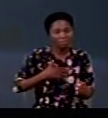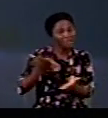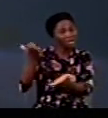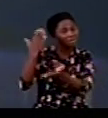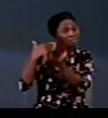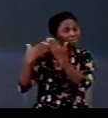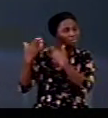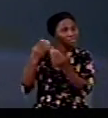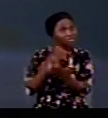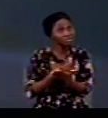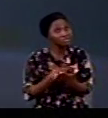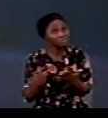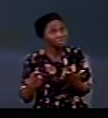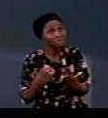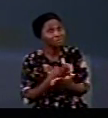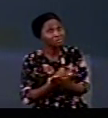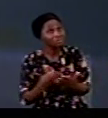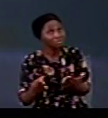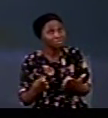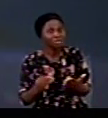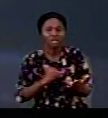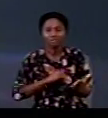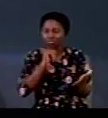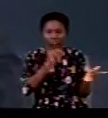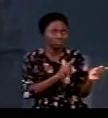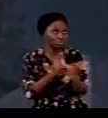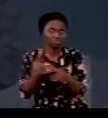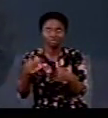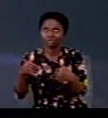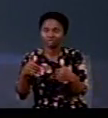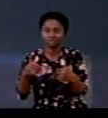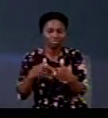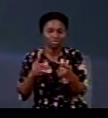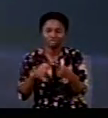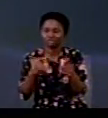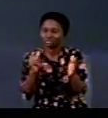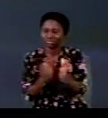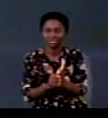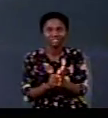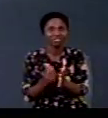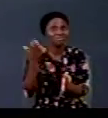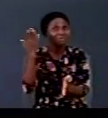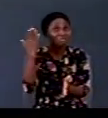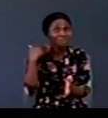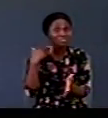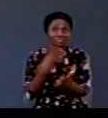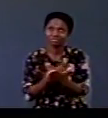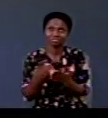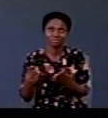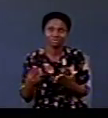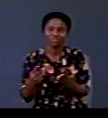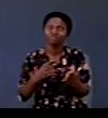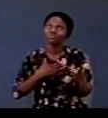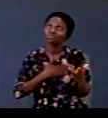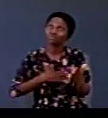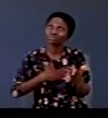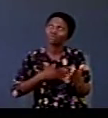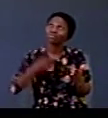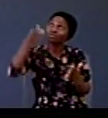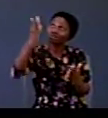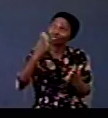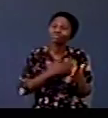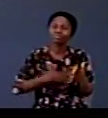Transform my life. Let him do it right there. The blood of Jesus Christ, his